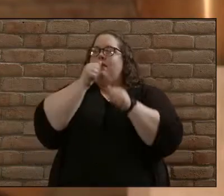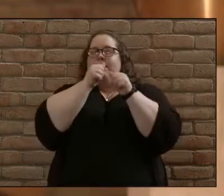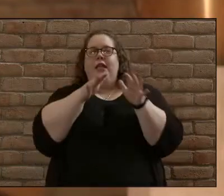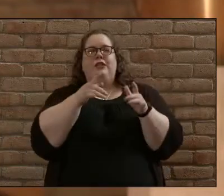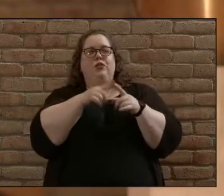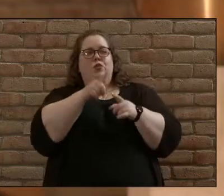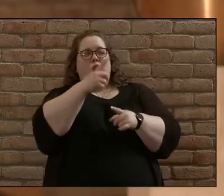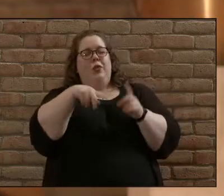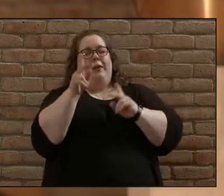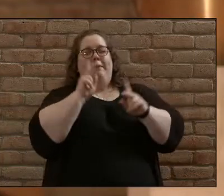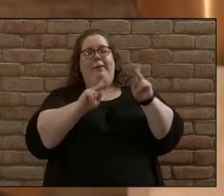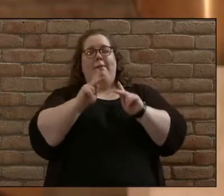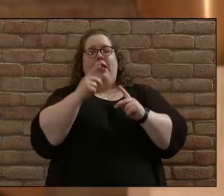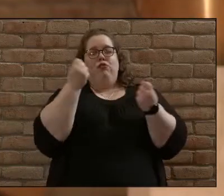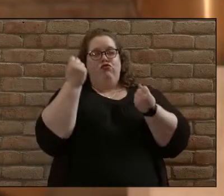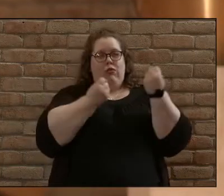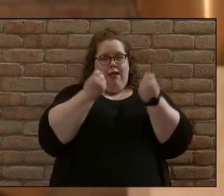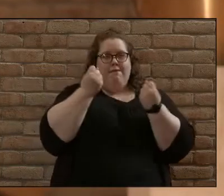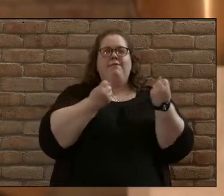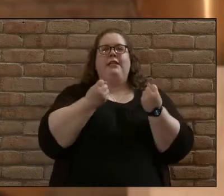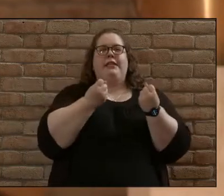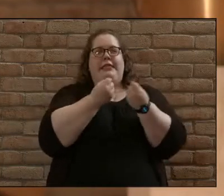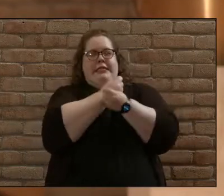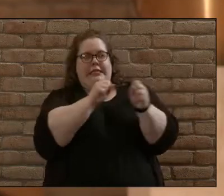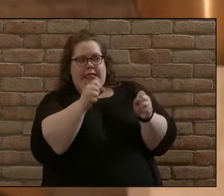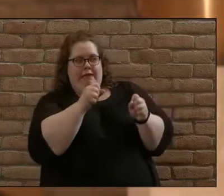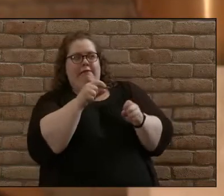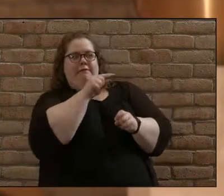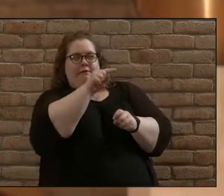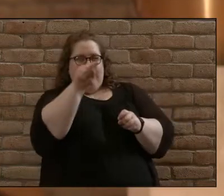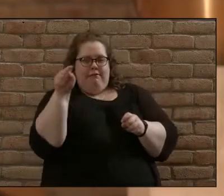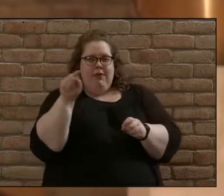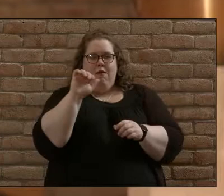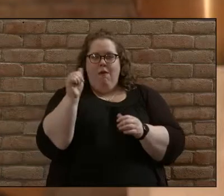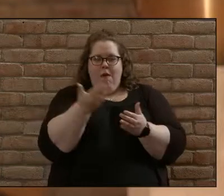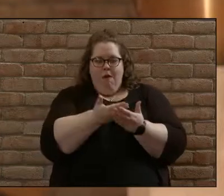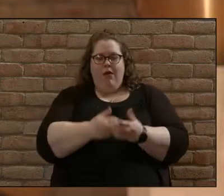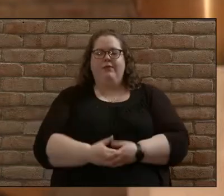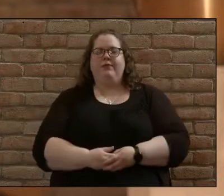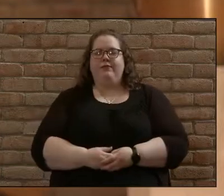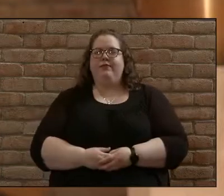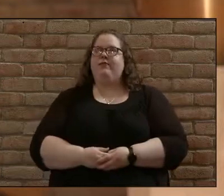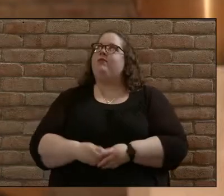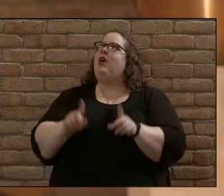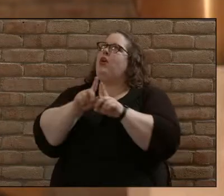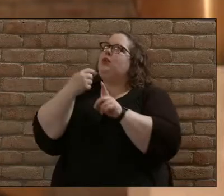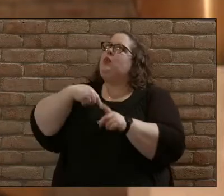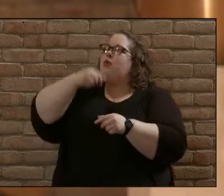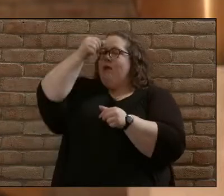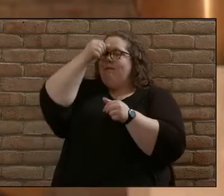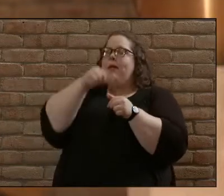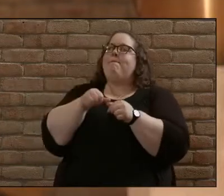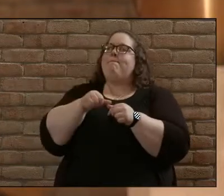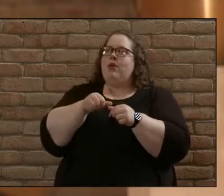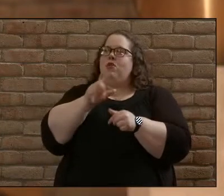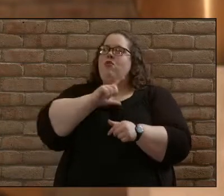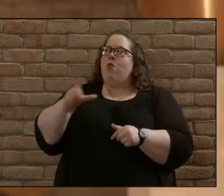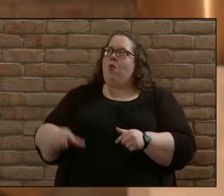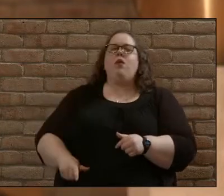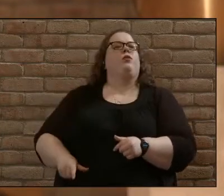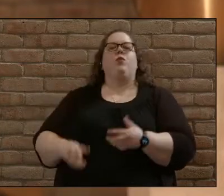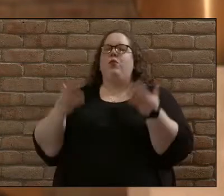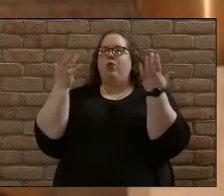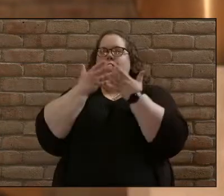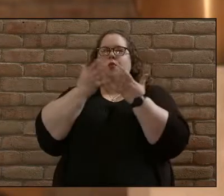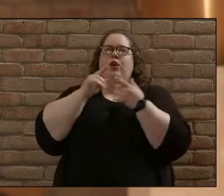are driving. Allow for them safety in their driving. We also remember, Lord, that there is hurt and sorrow in